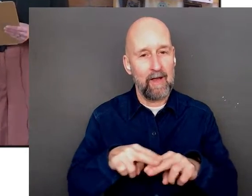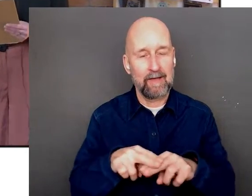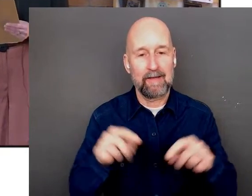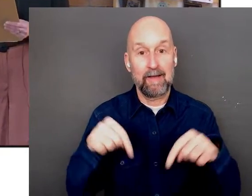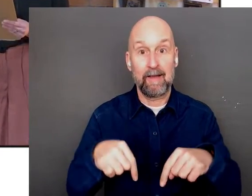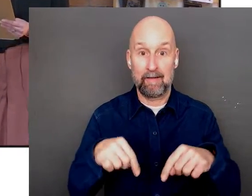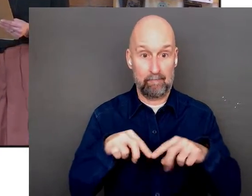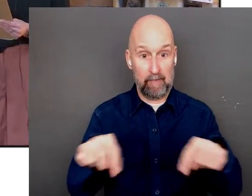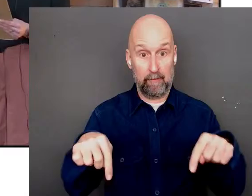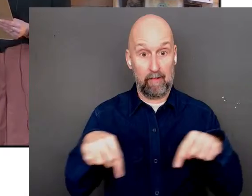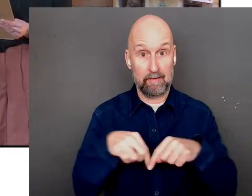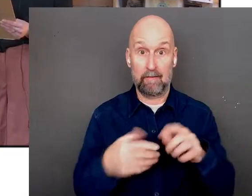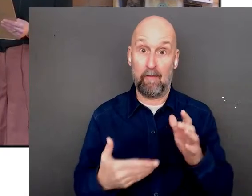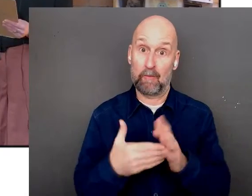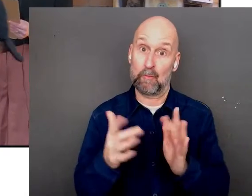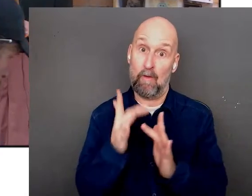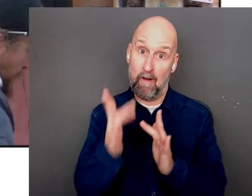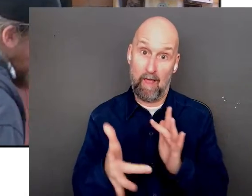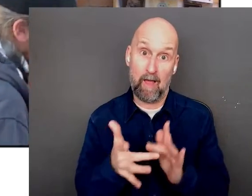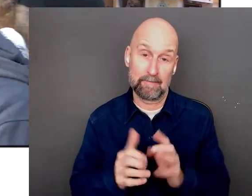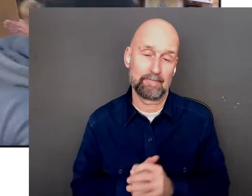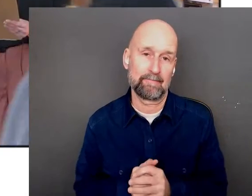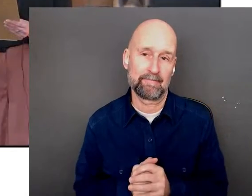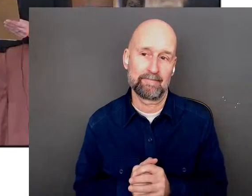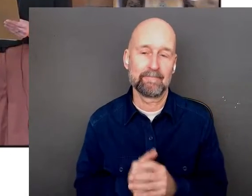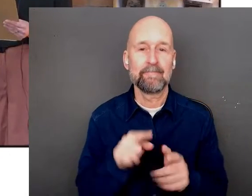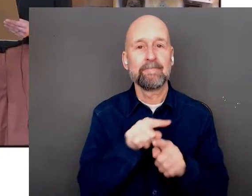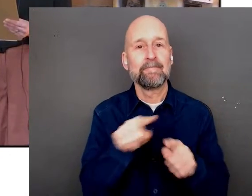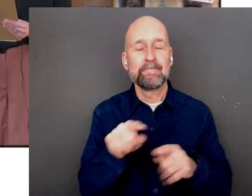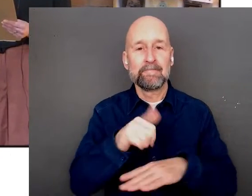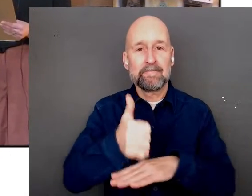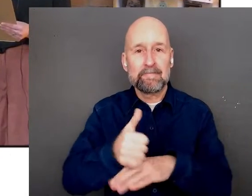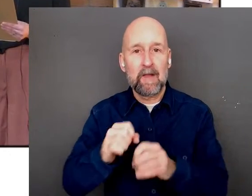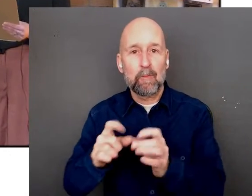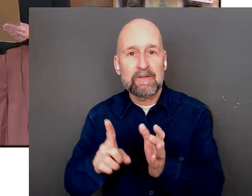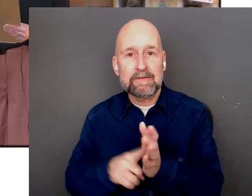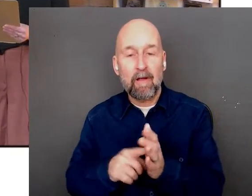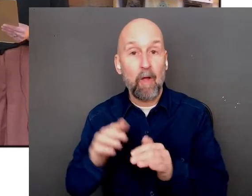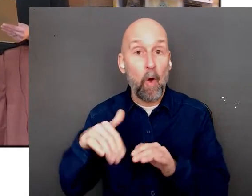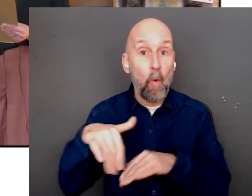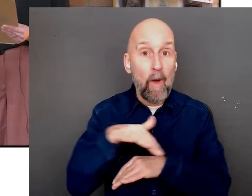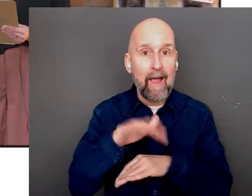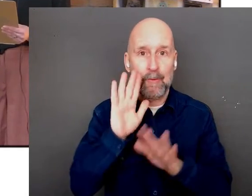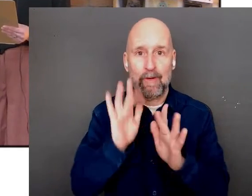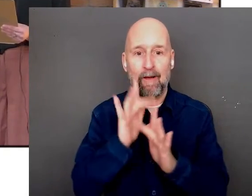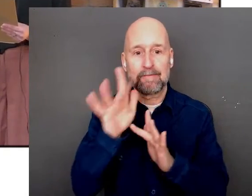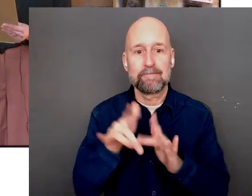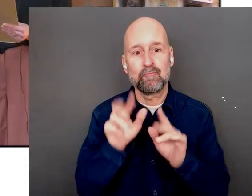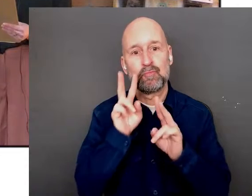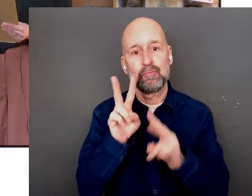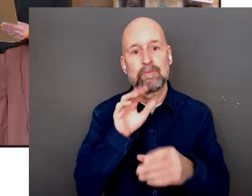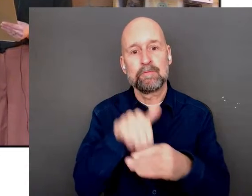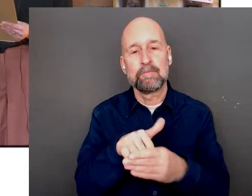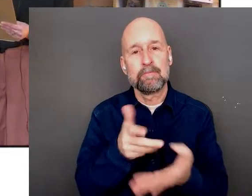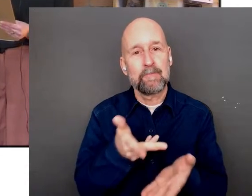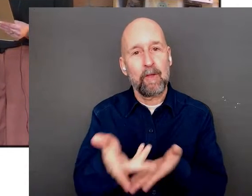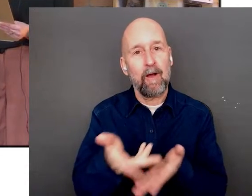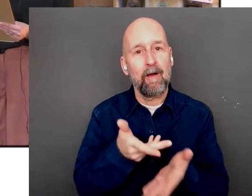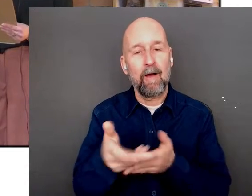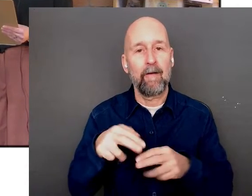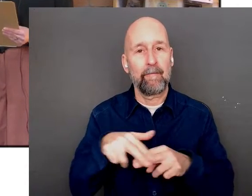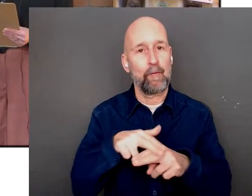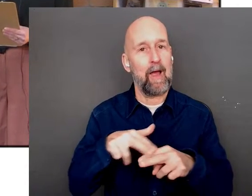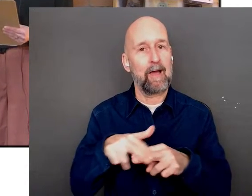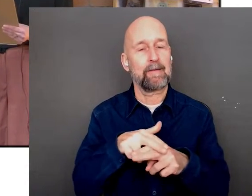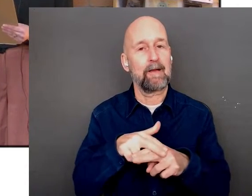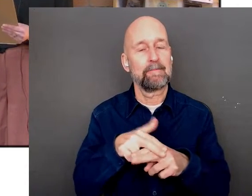live online. So whether you're in Bristol or away, you can join in the conversation. Every Friday we open the doors